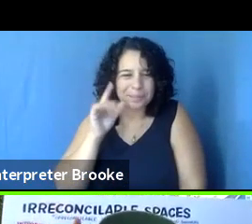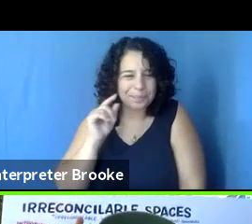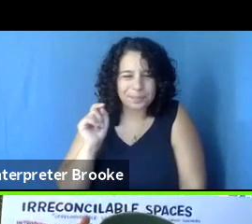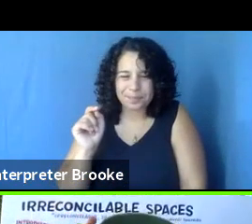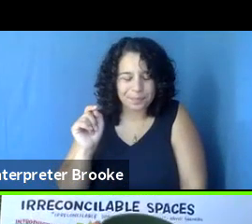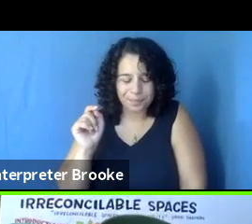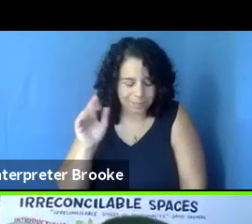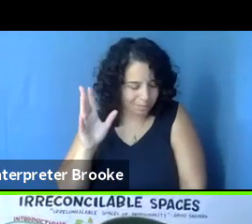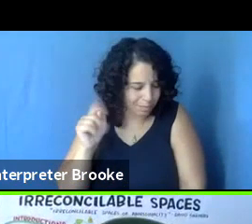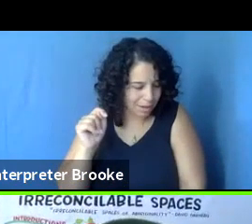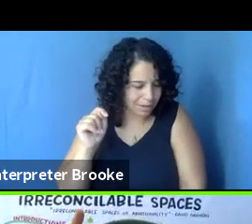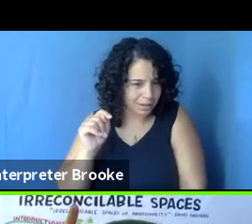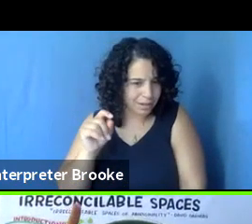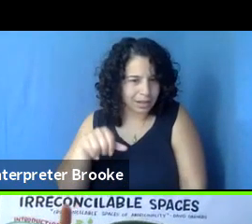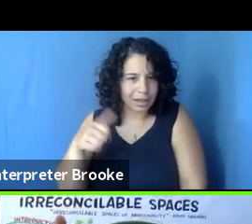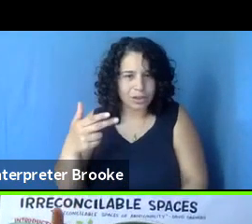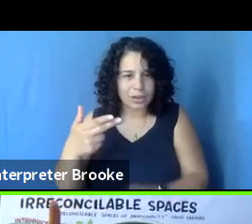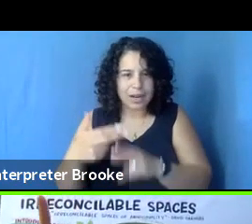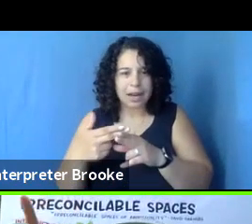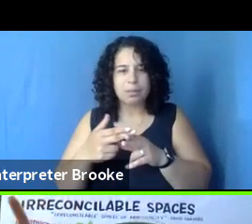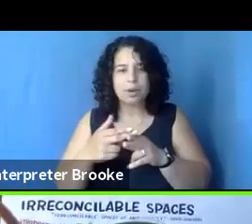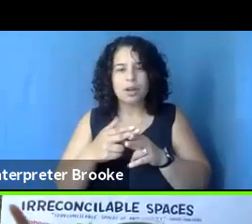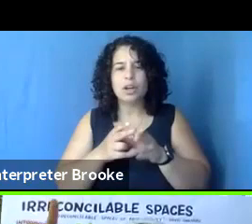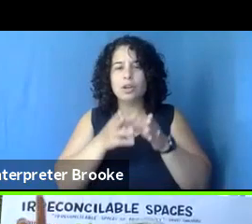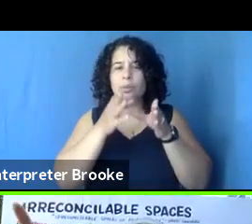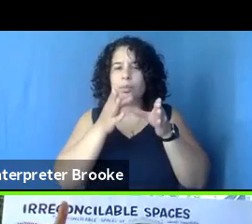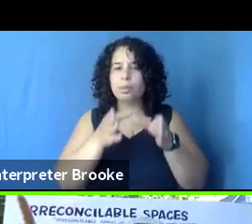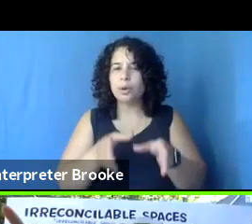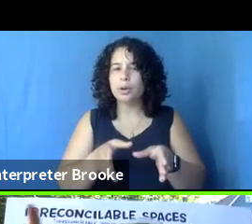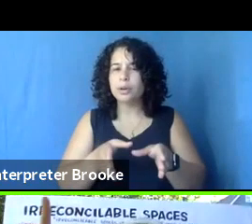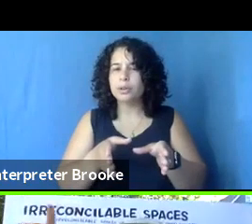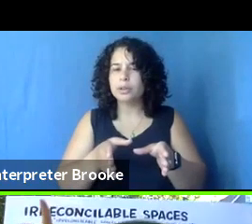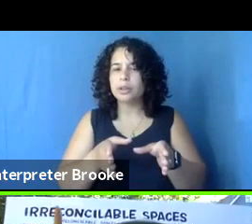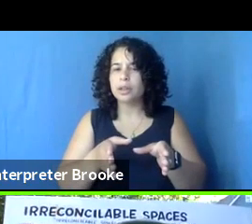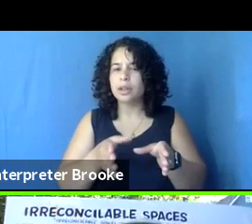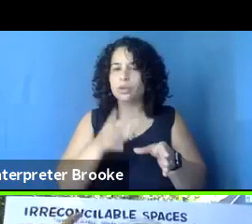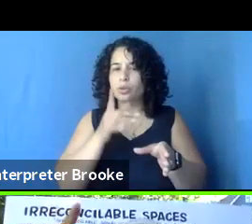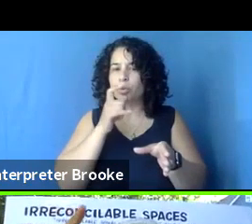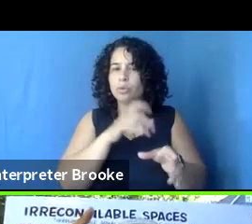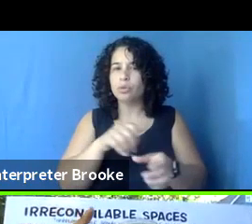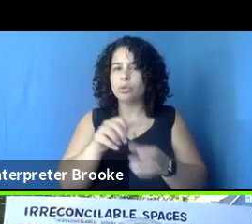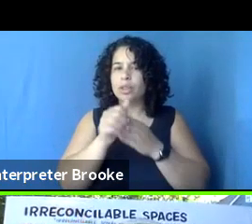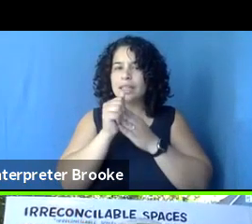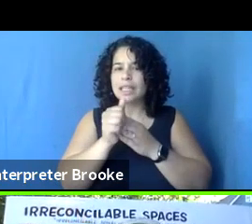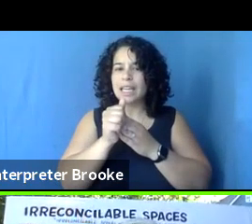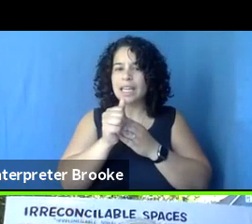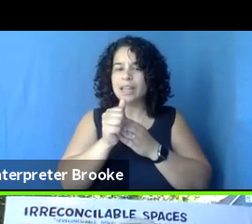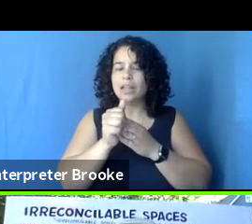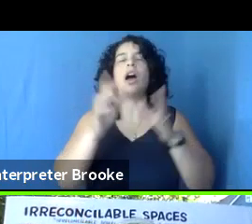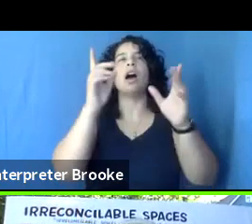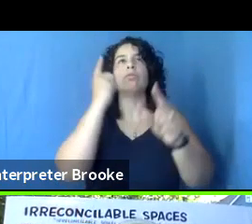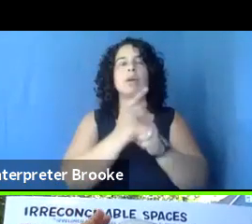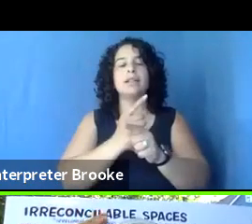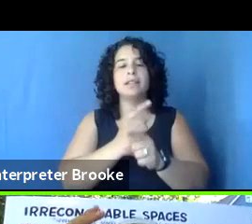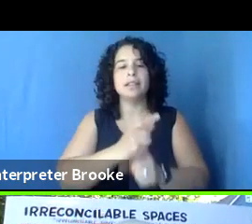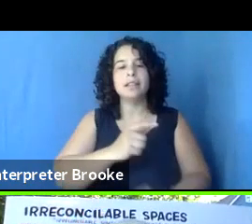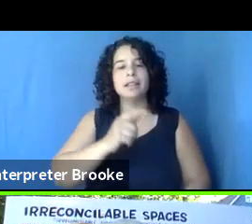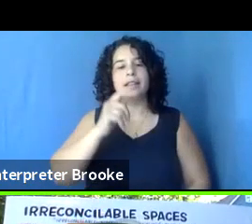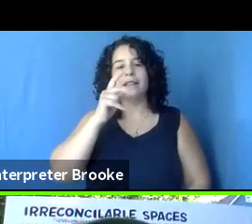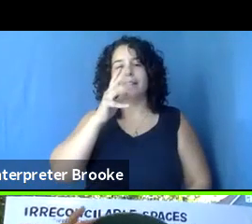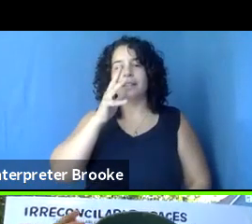but person in a position of like leadership, matriarch. Thank you. I can